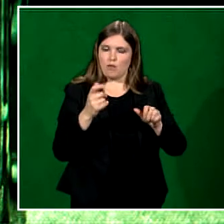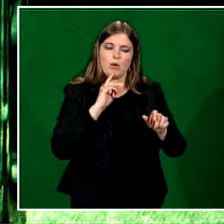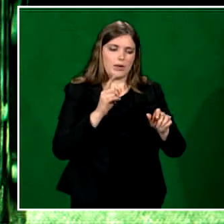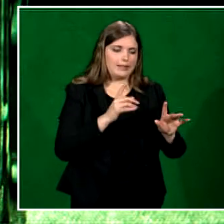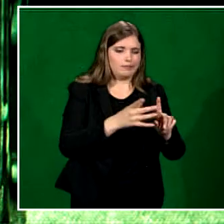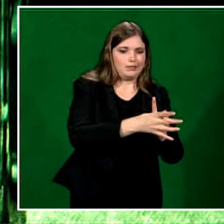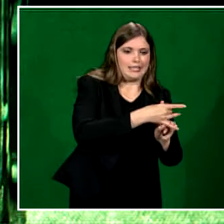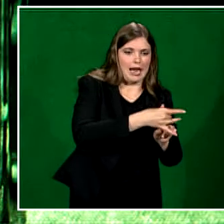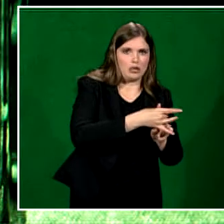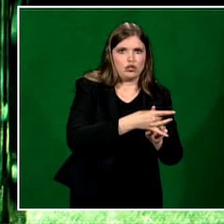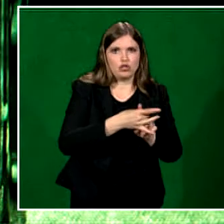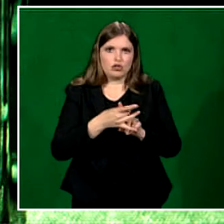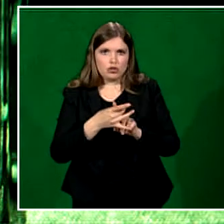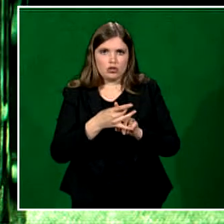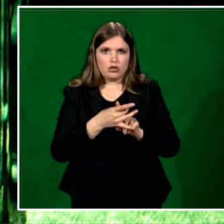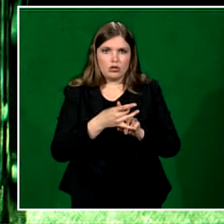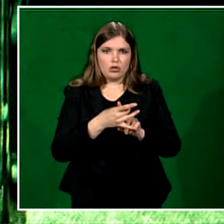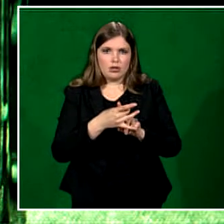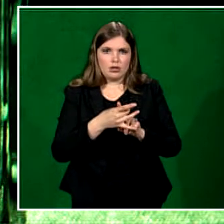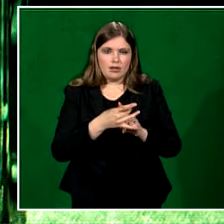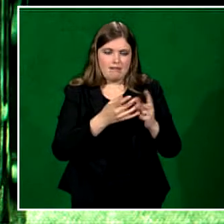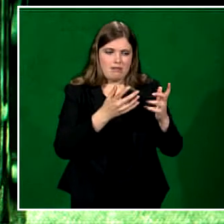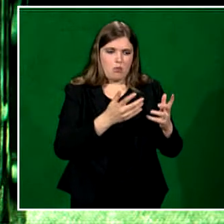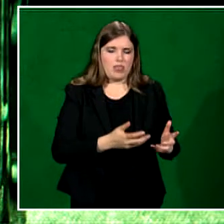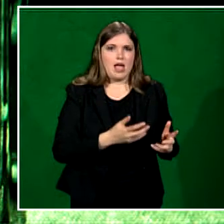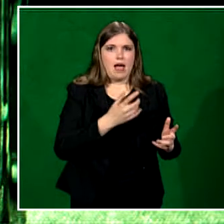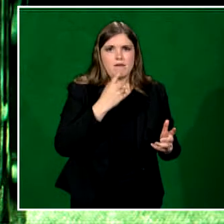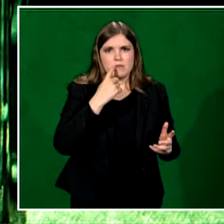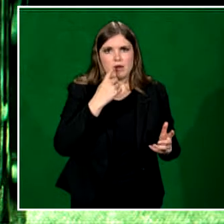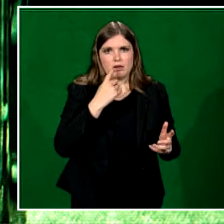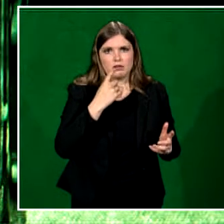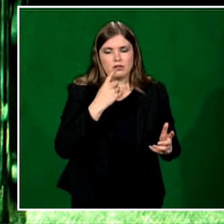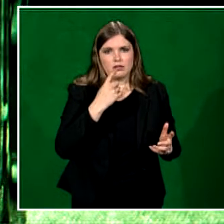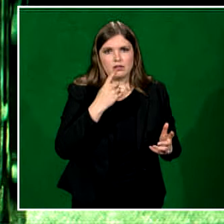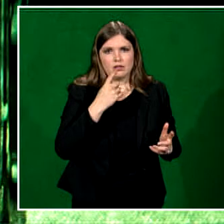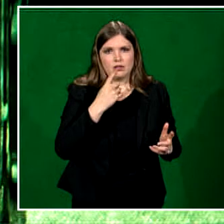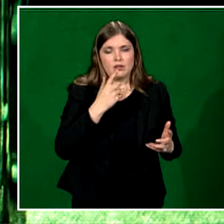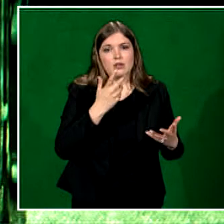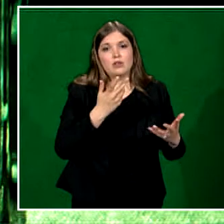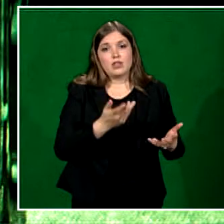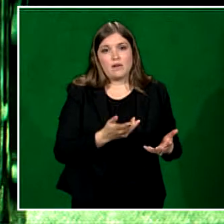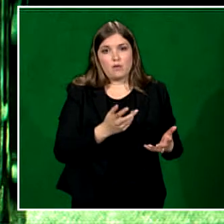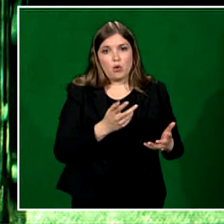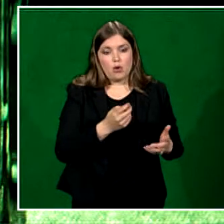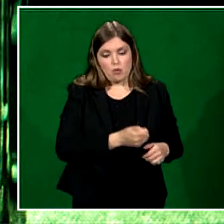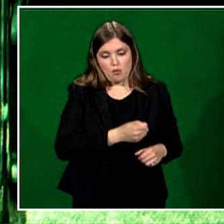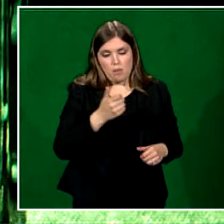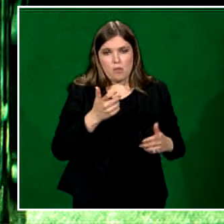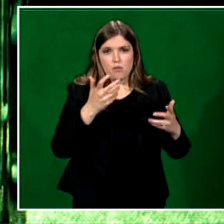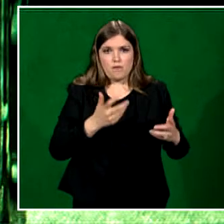or absorption these heavy metals. Therefore, remove these heavy